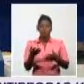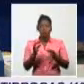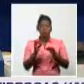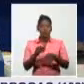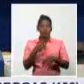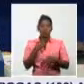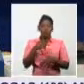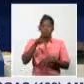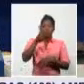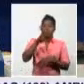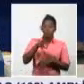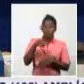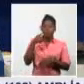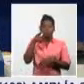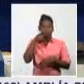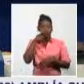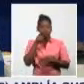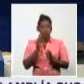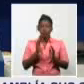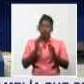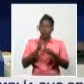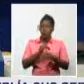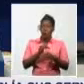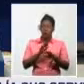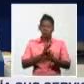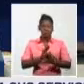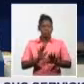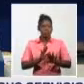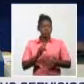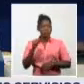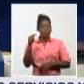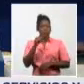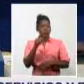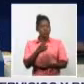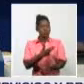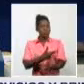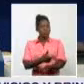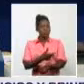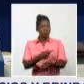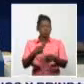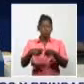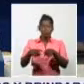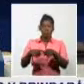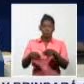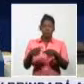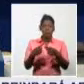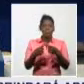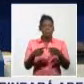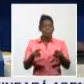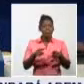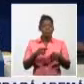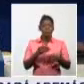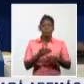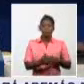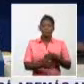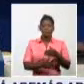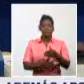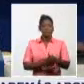Hospital, one of the facilities in this city devoted to the care of this pathology.